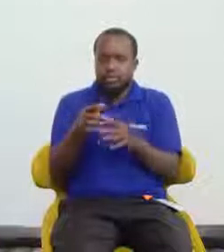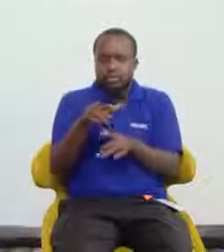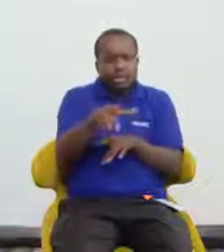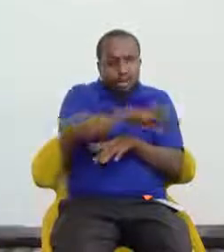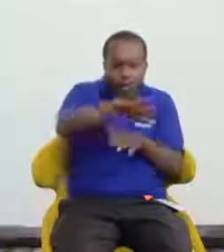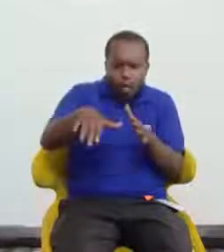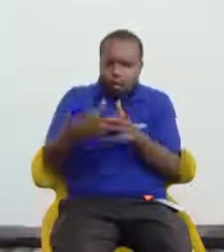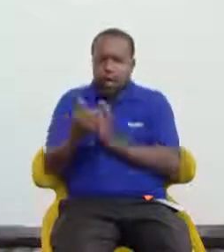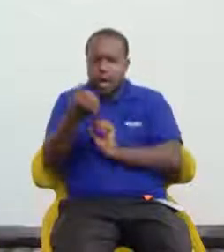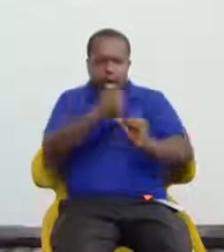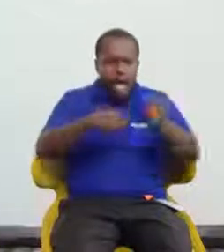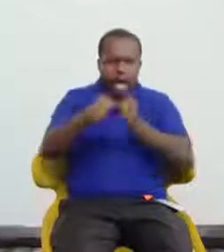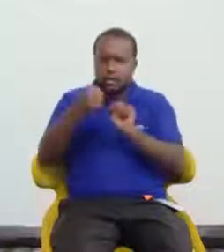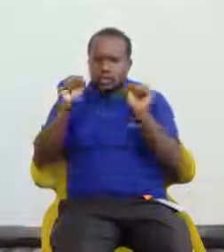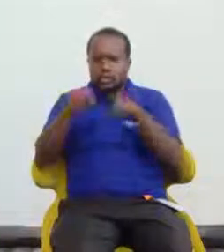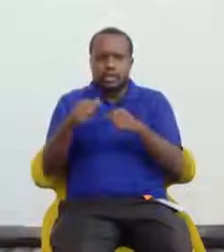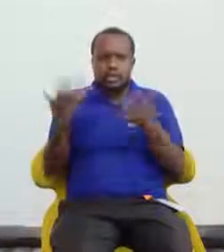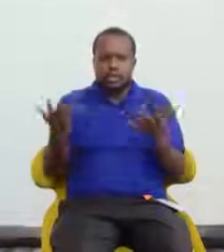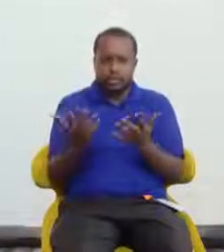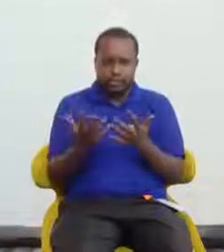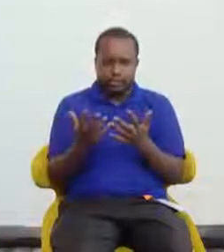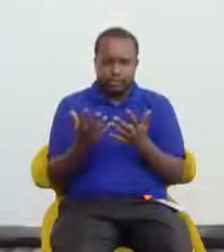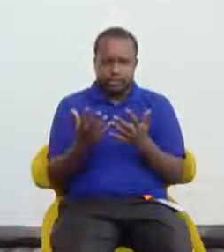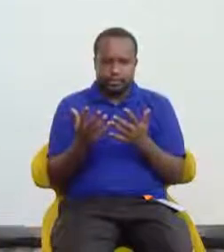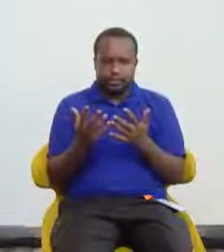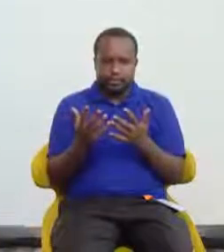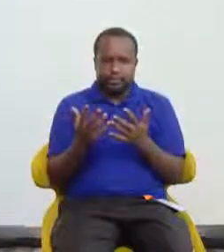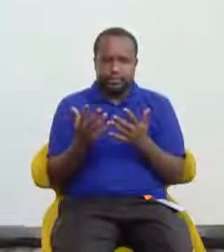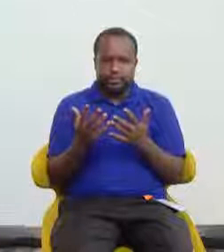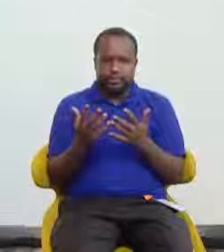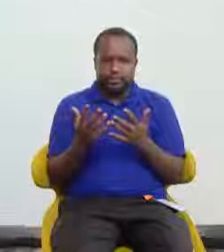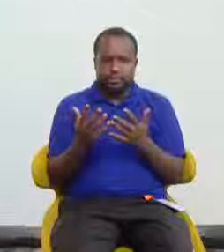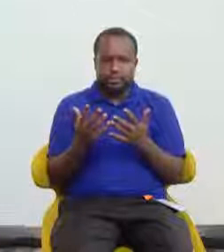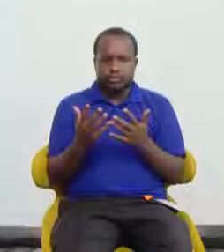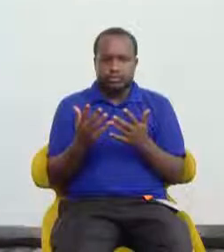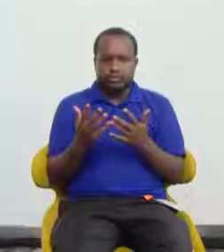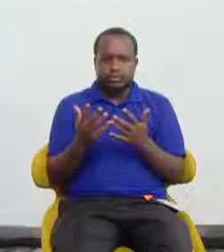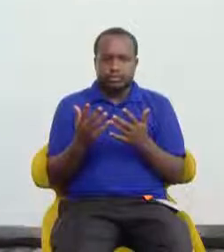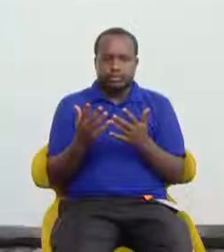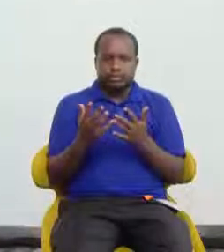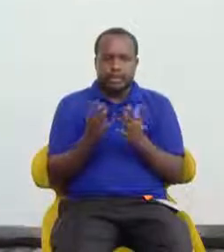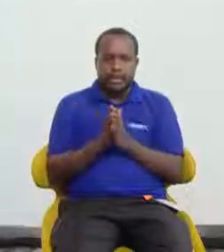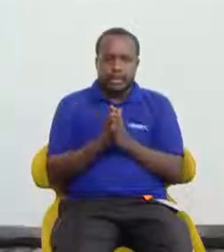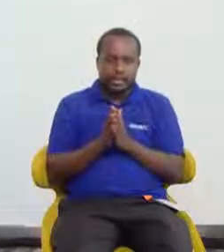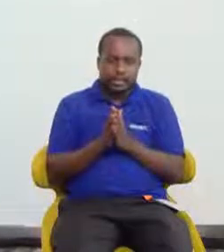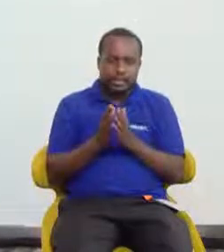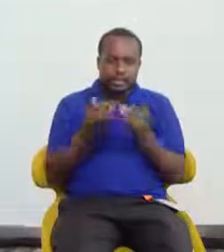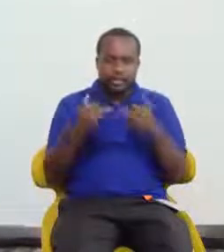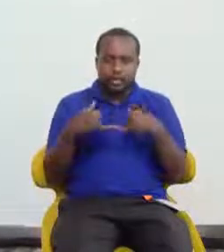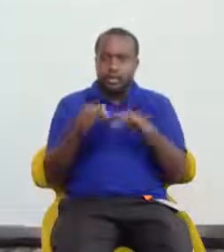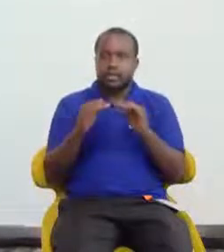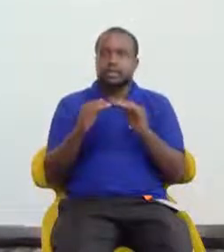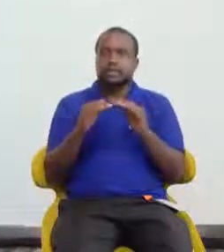the autism, how do you bring all these kind of different kind of disability on table, and we try to drive